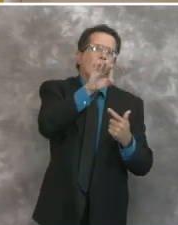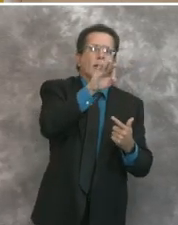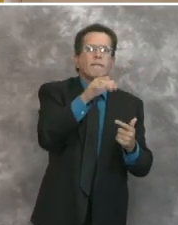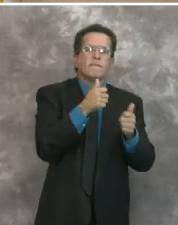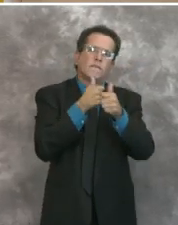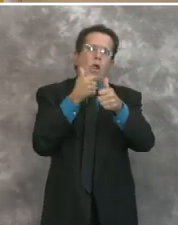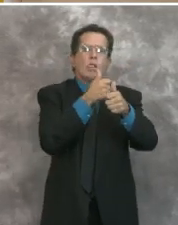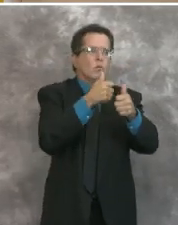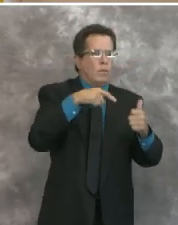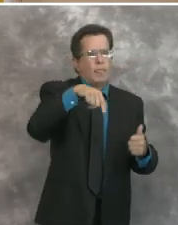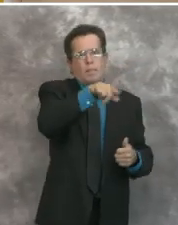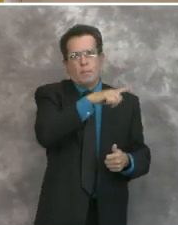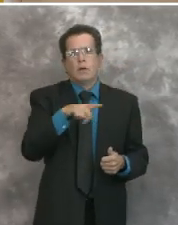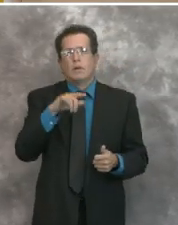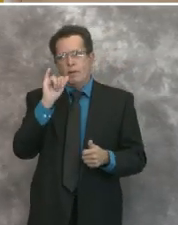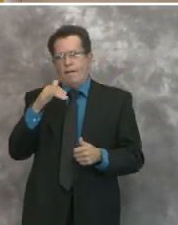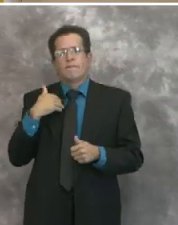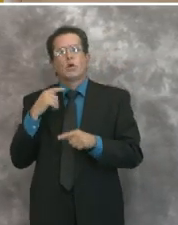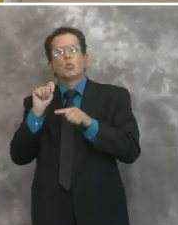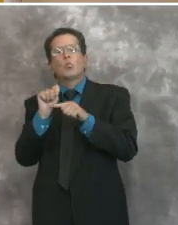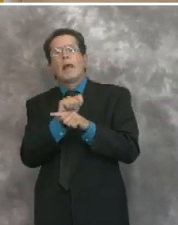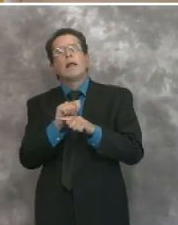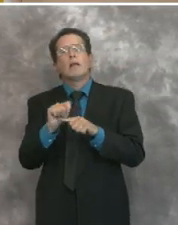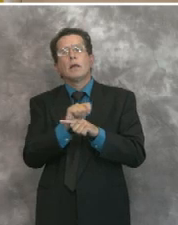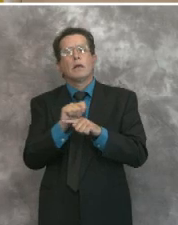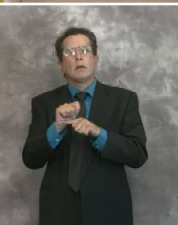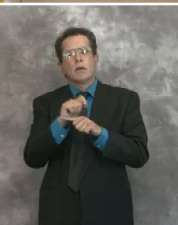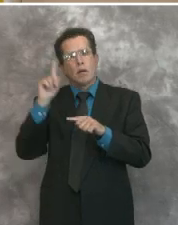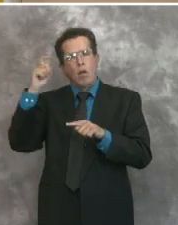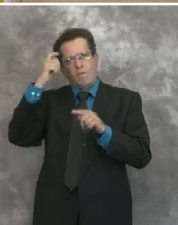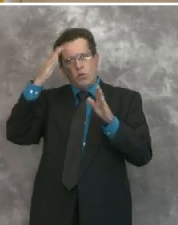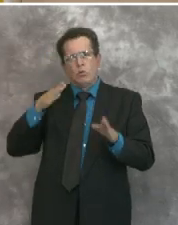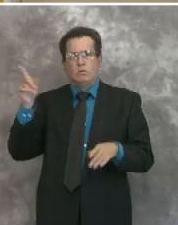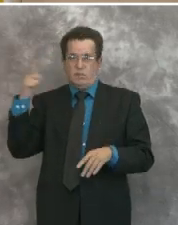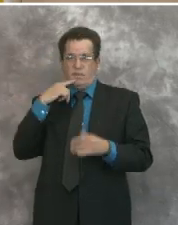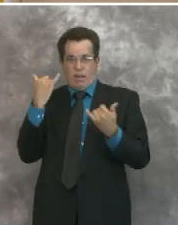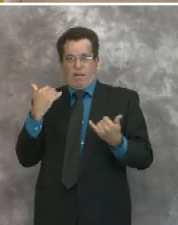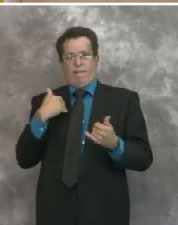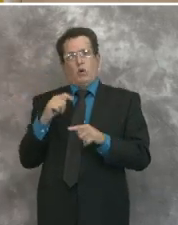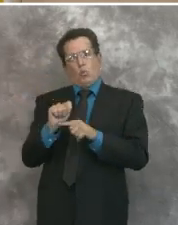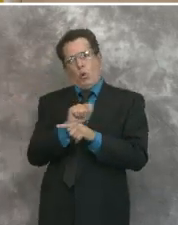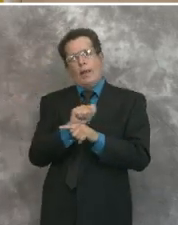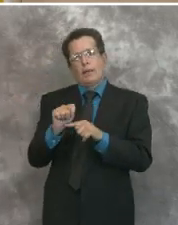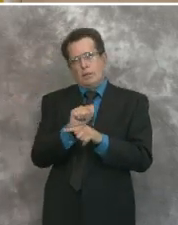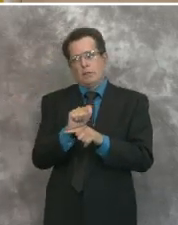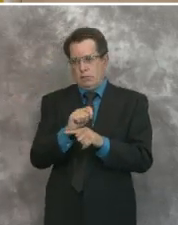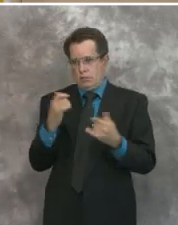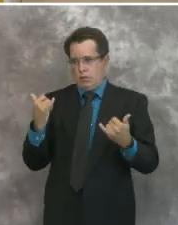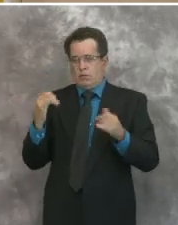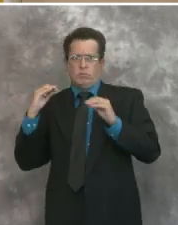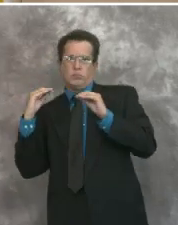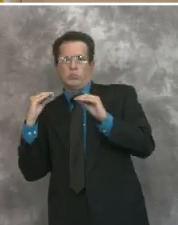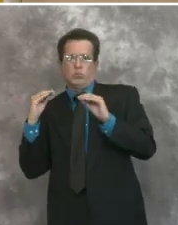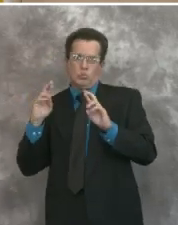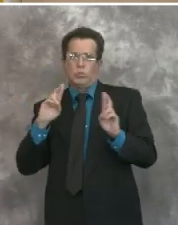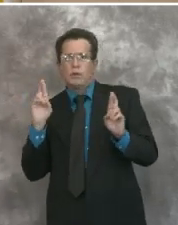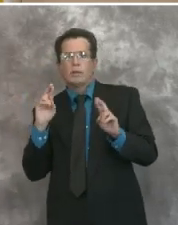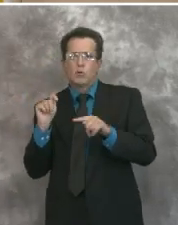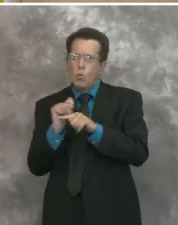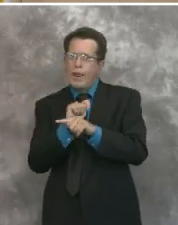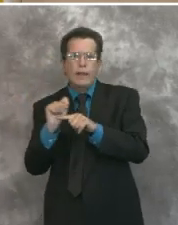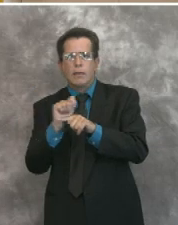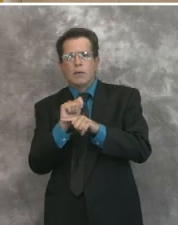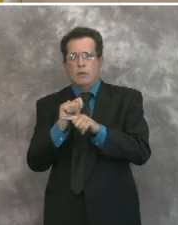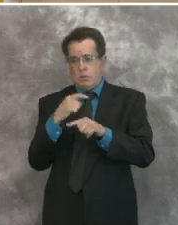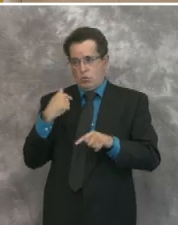talked today about a training process that they have in place. We have been utilizing